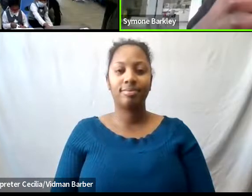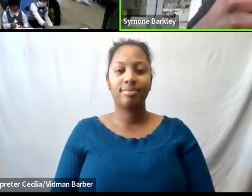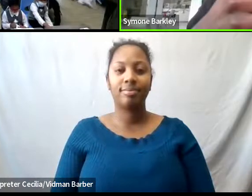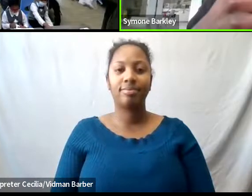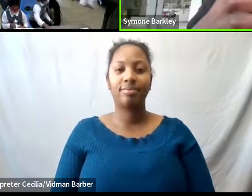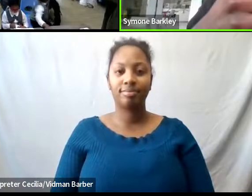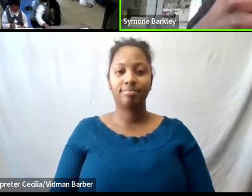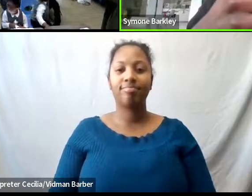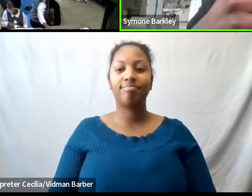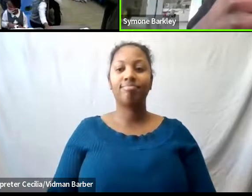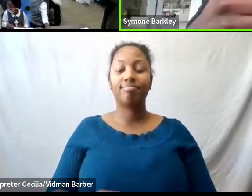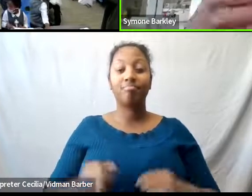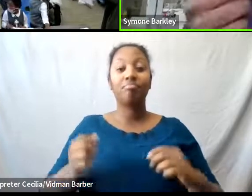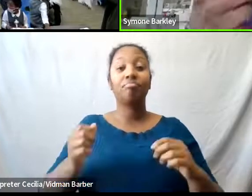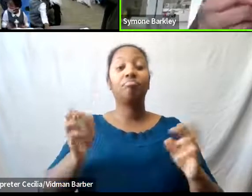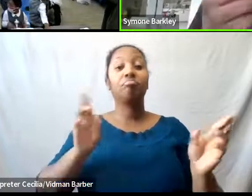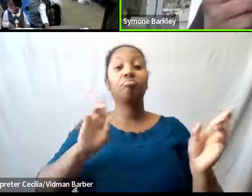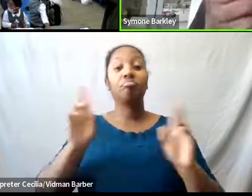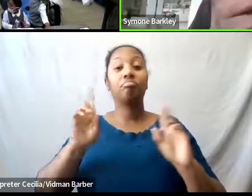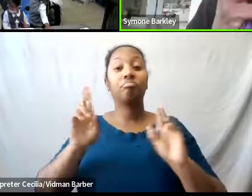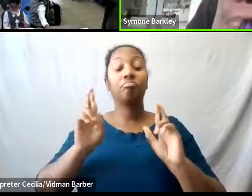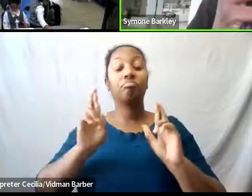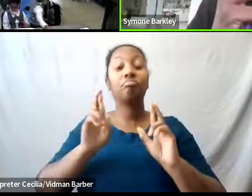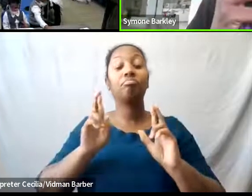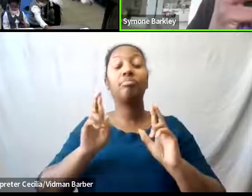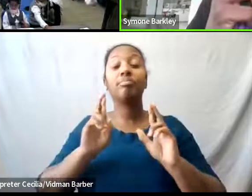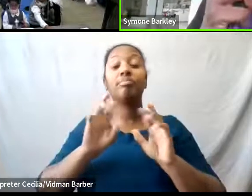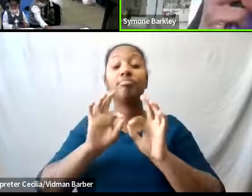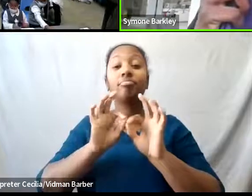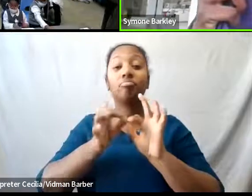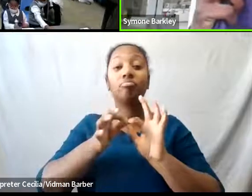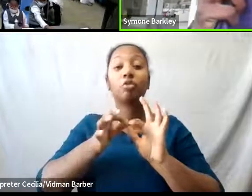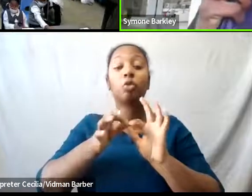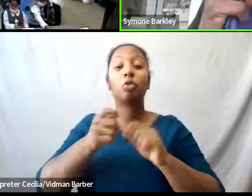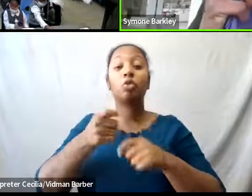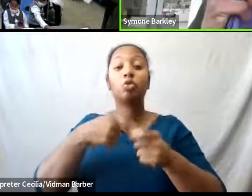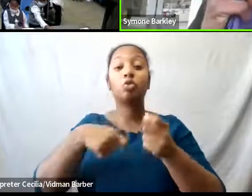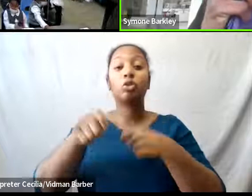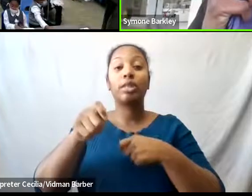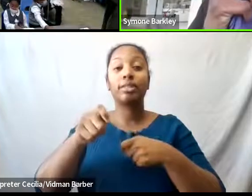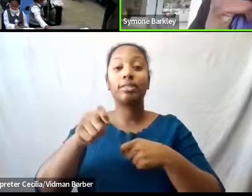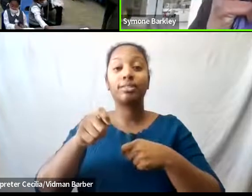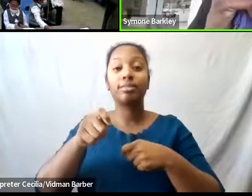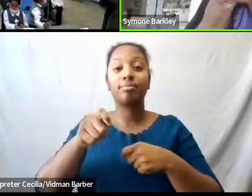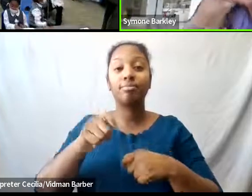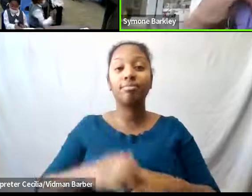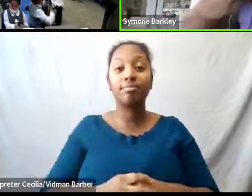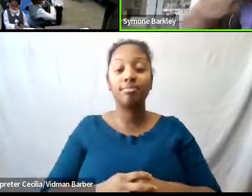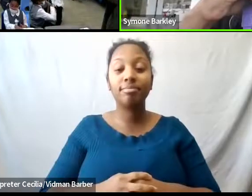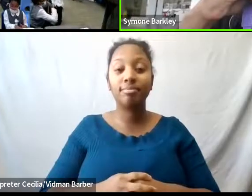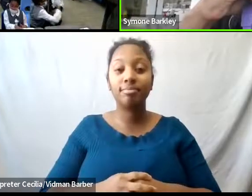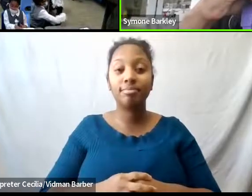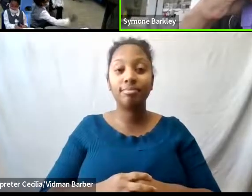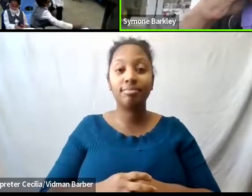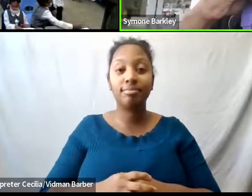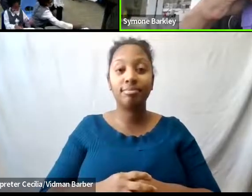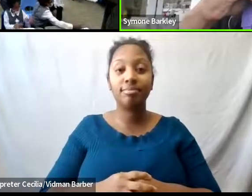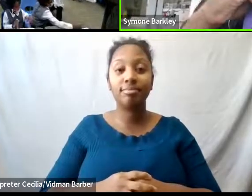And now you can already see I have closed this part of my bag.